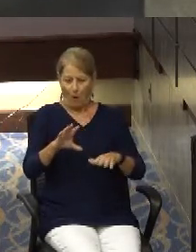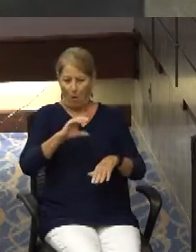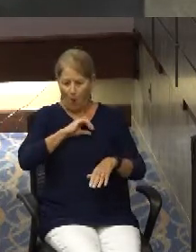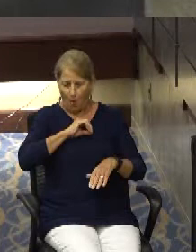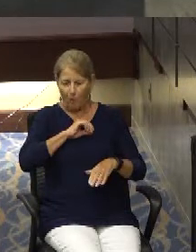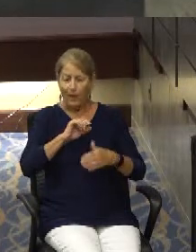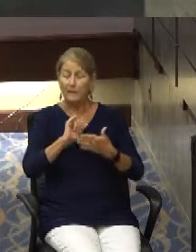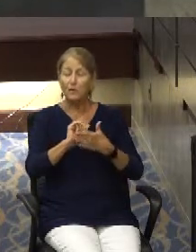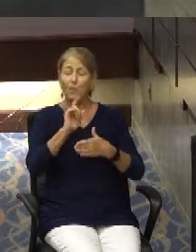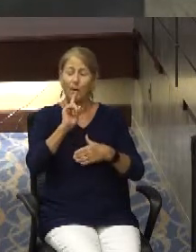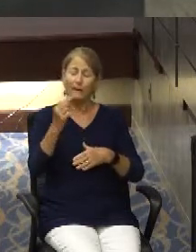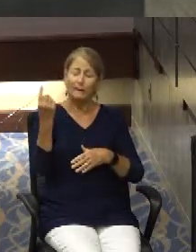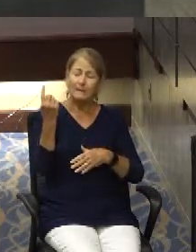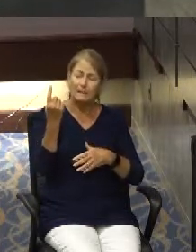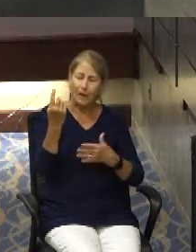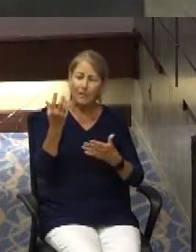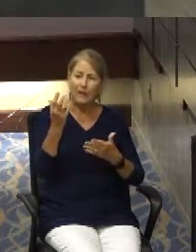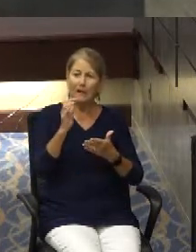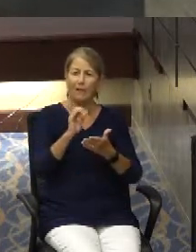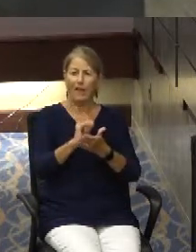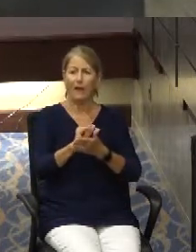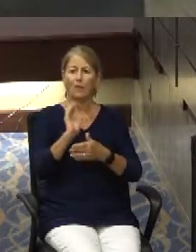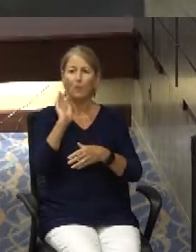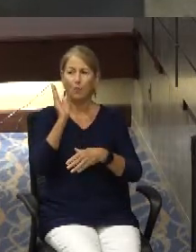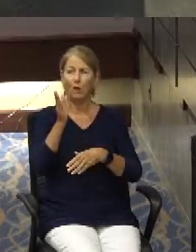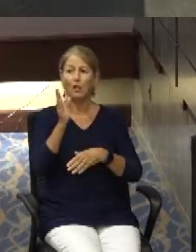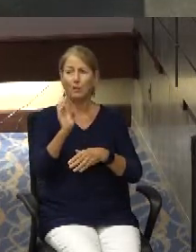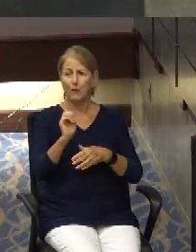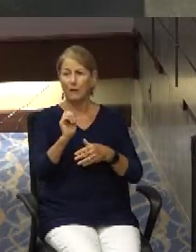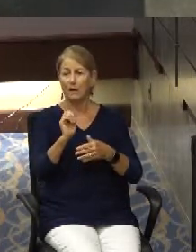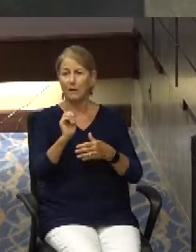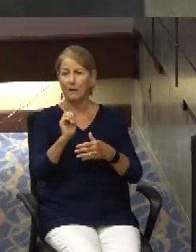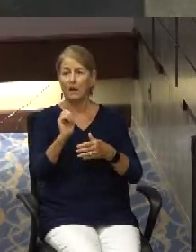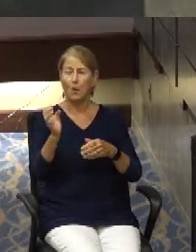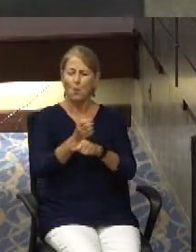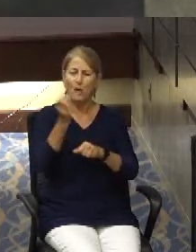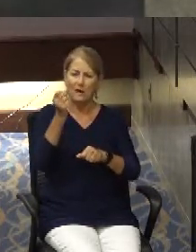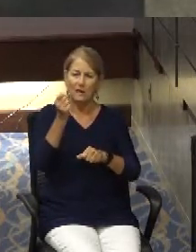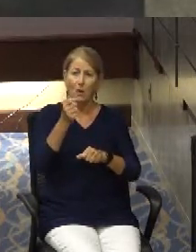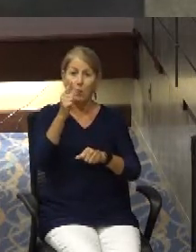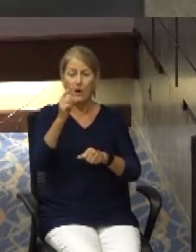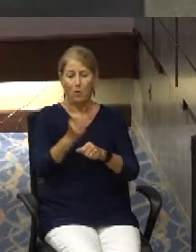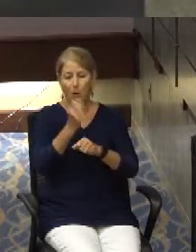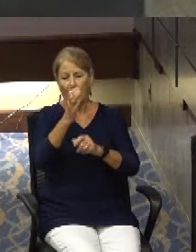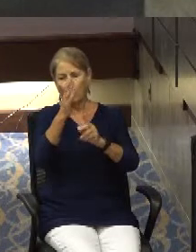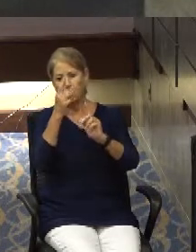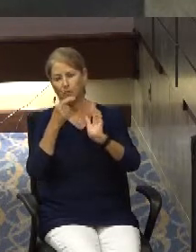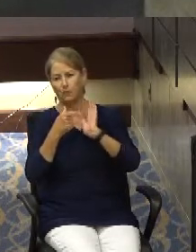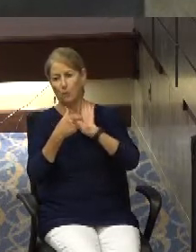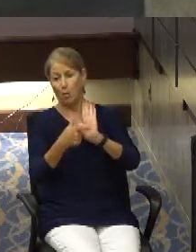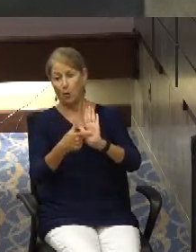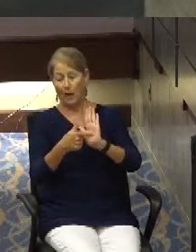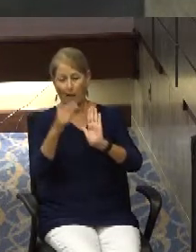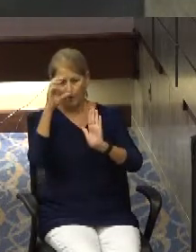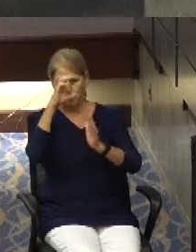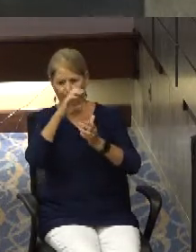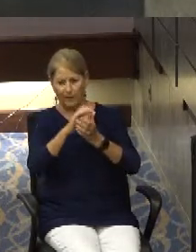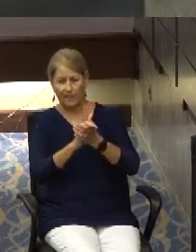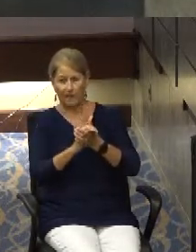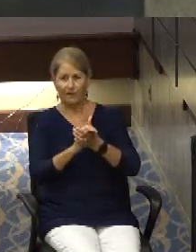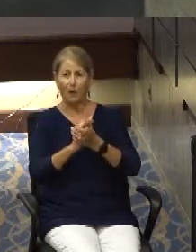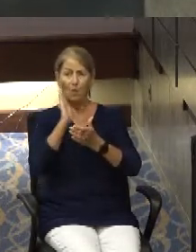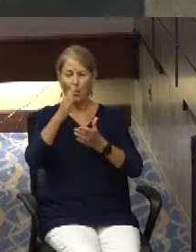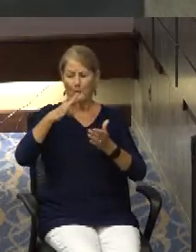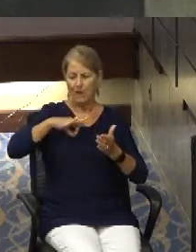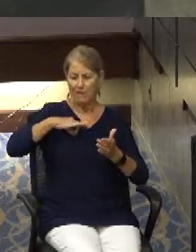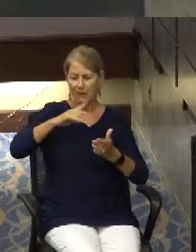that will be a win. And one of the wins I want to point out on this, I believe, is that it's going to be a win to the taxpayer,